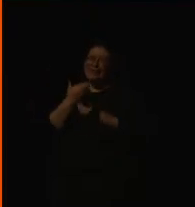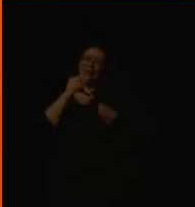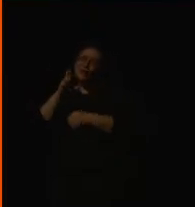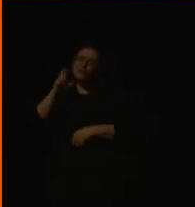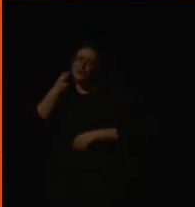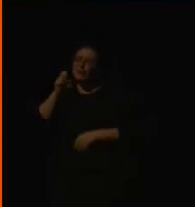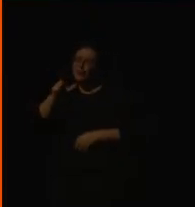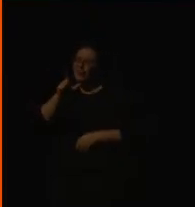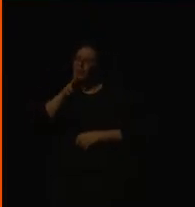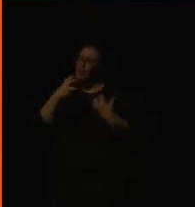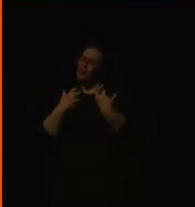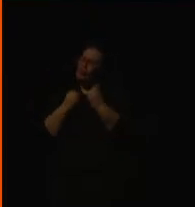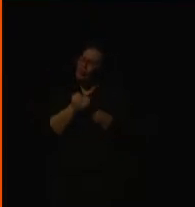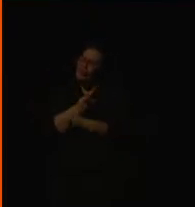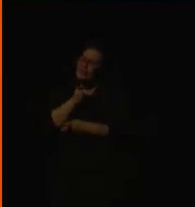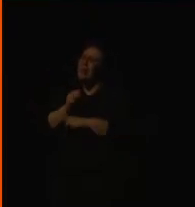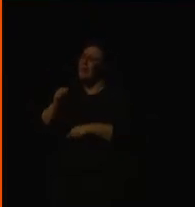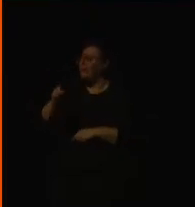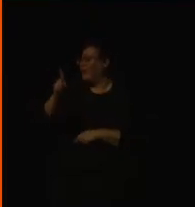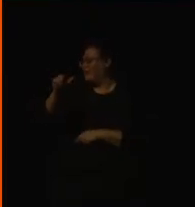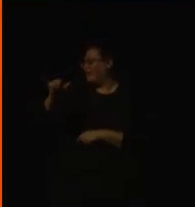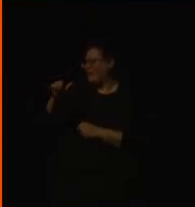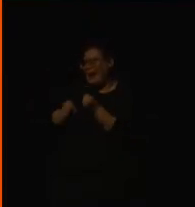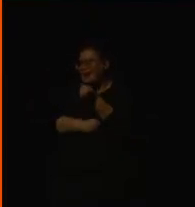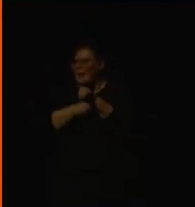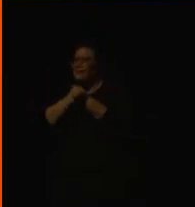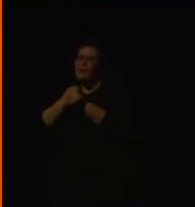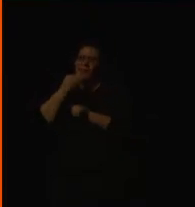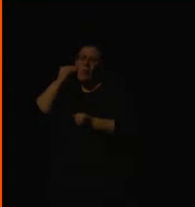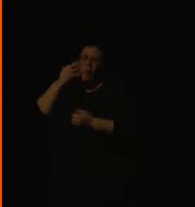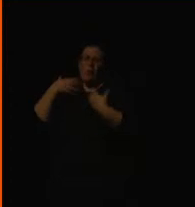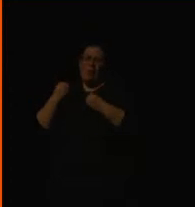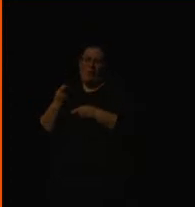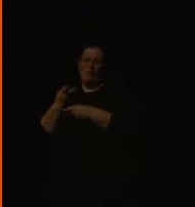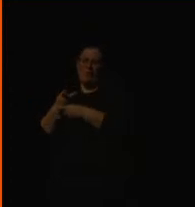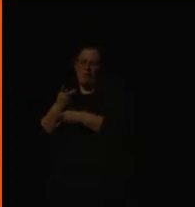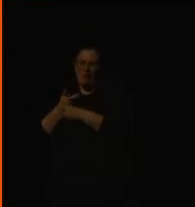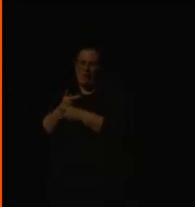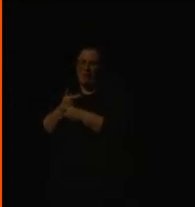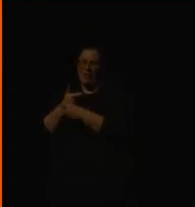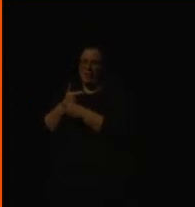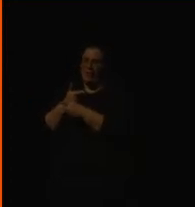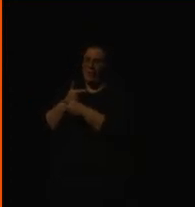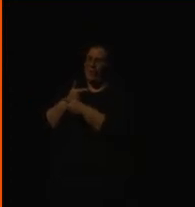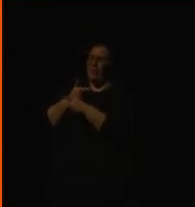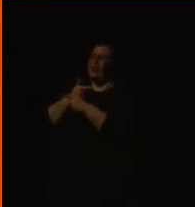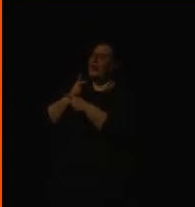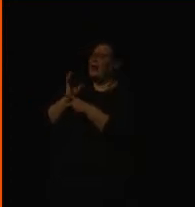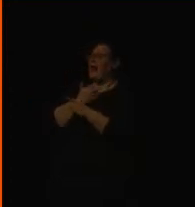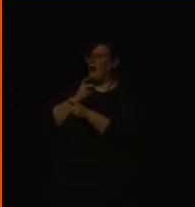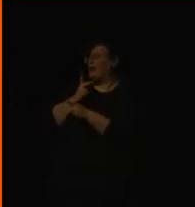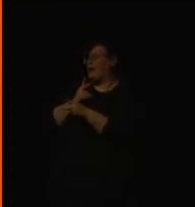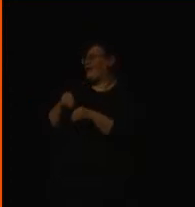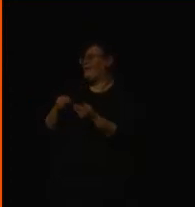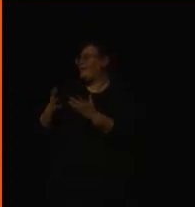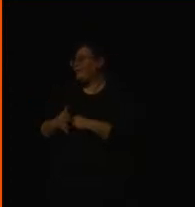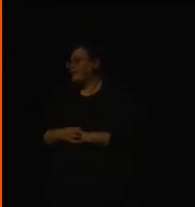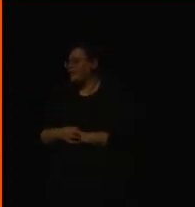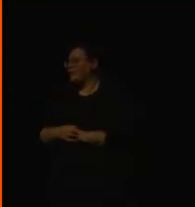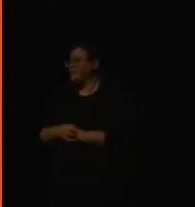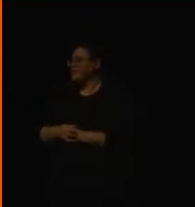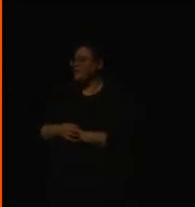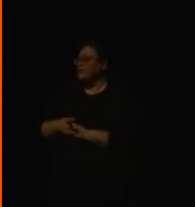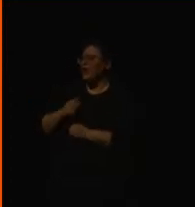your courage to care for Ady and to advocate for home health care and our heroic caregivers. Let us all show